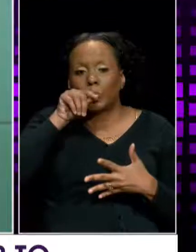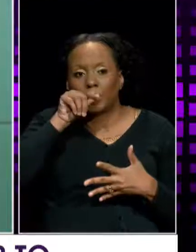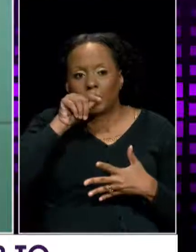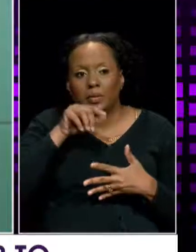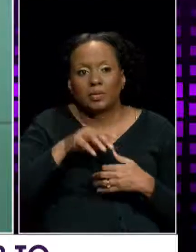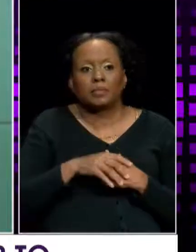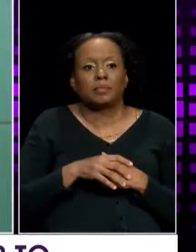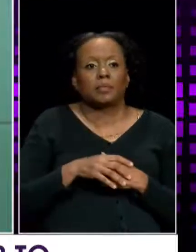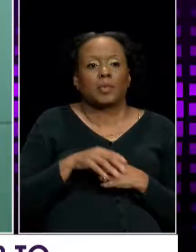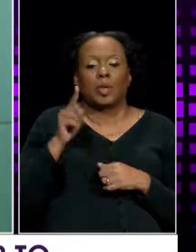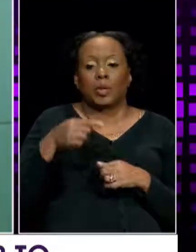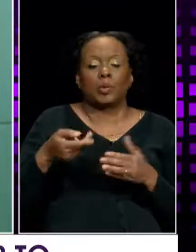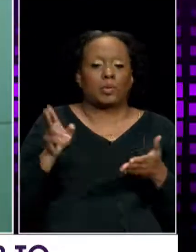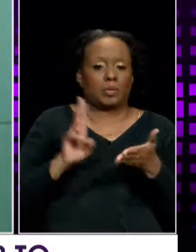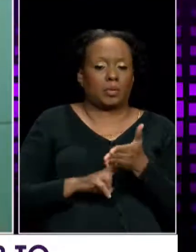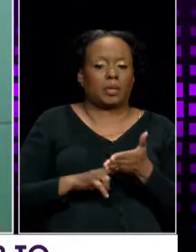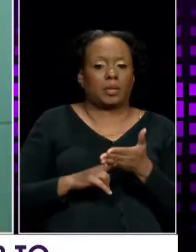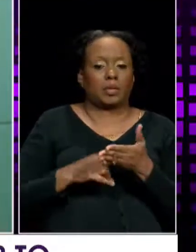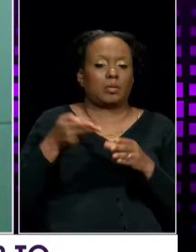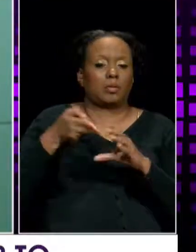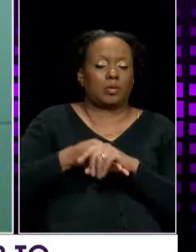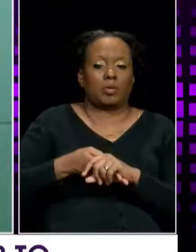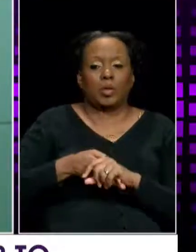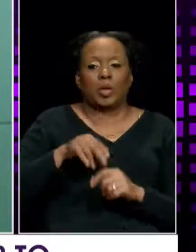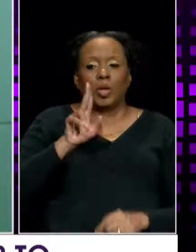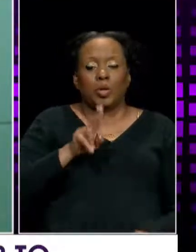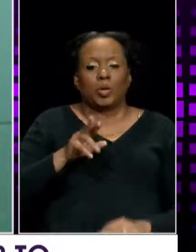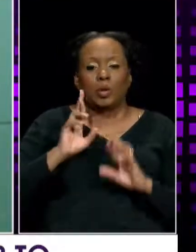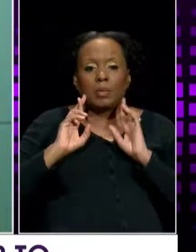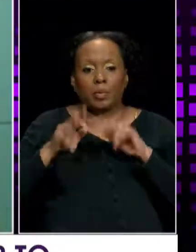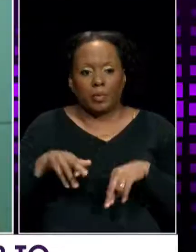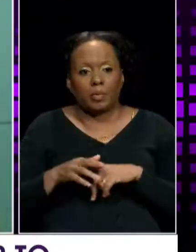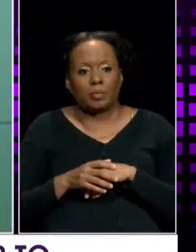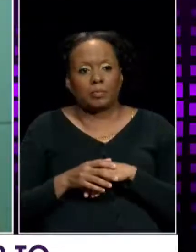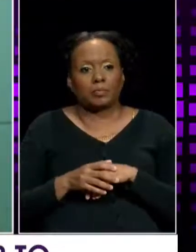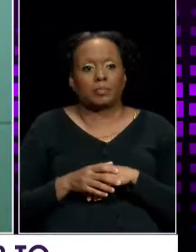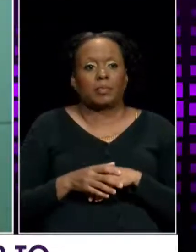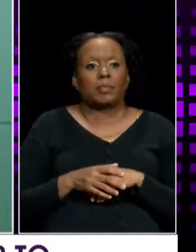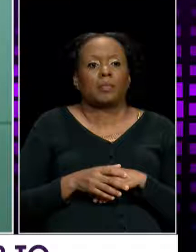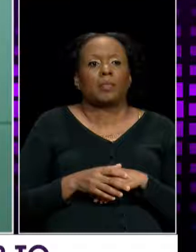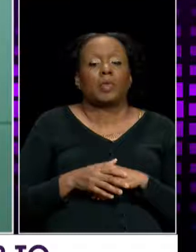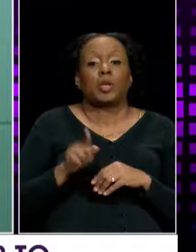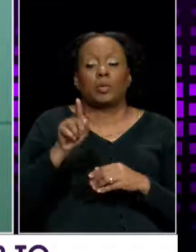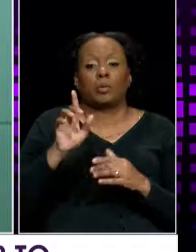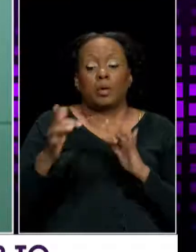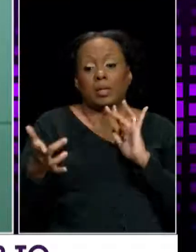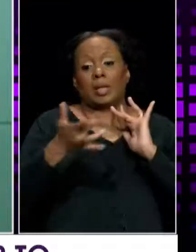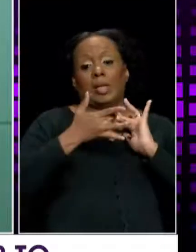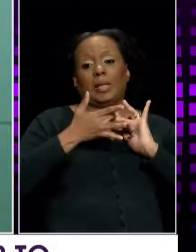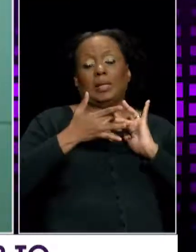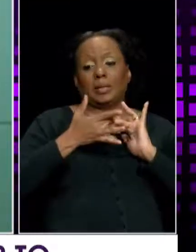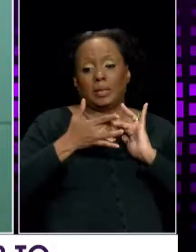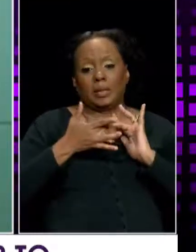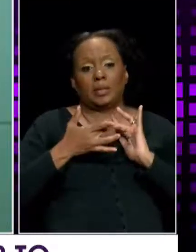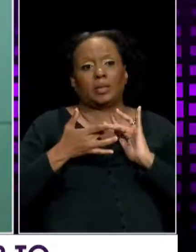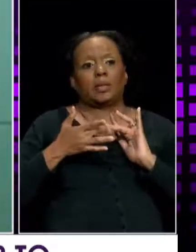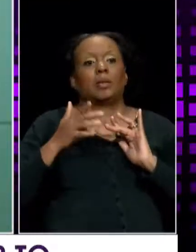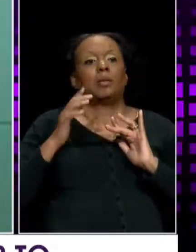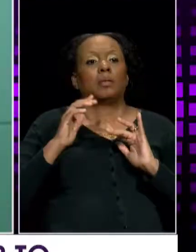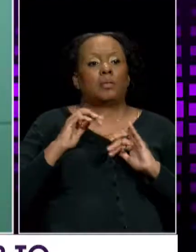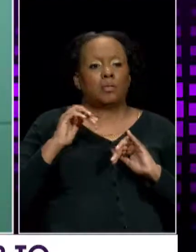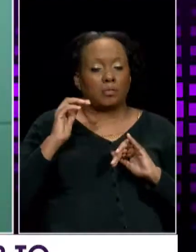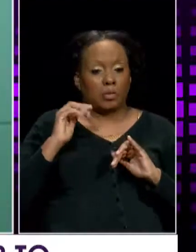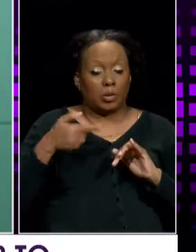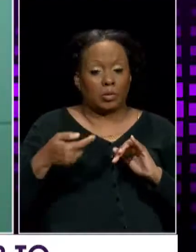reporter. So basically, reach out to us on our pages and send a direct message or a message in WhatsApp. Once you've signed up, you